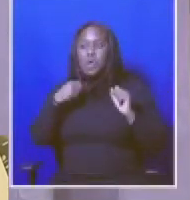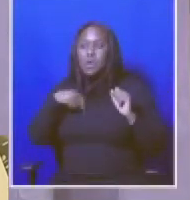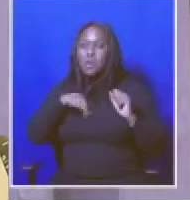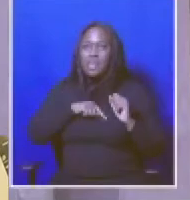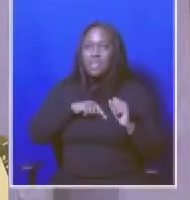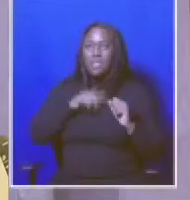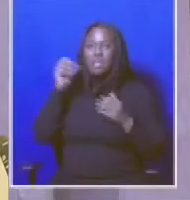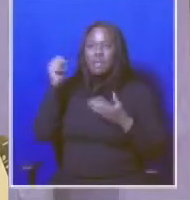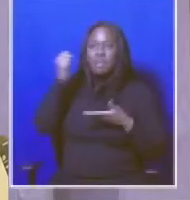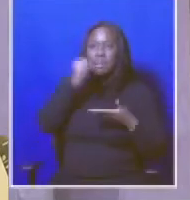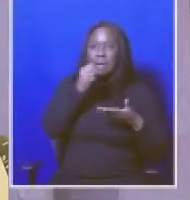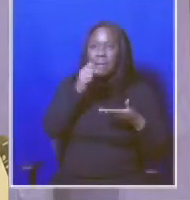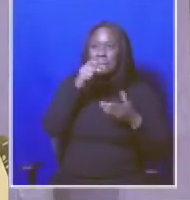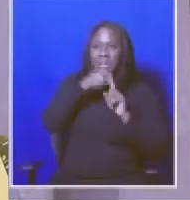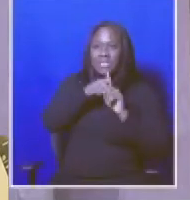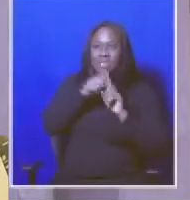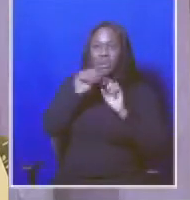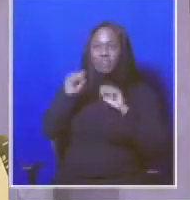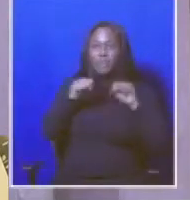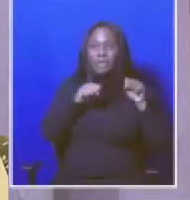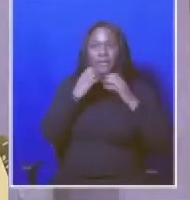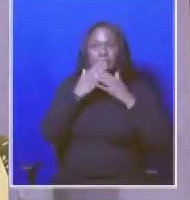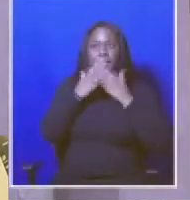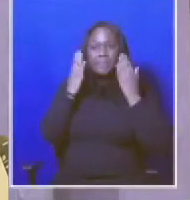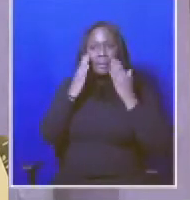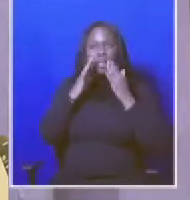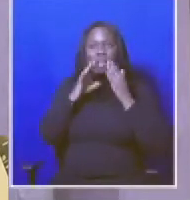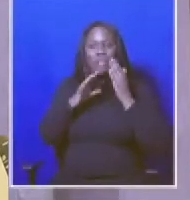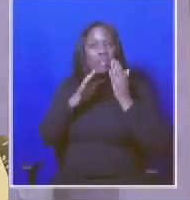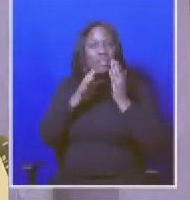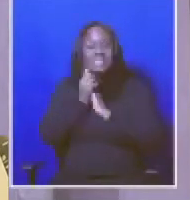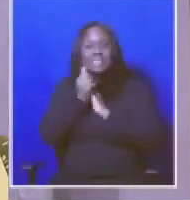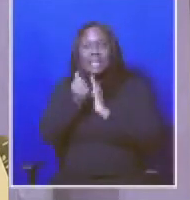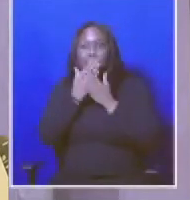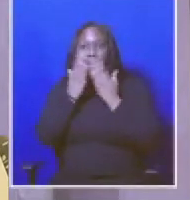appointing incompetent people is not true. In government,